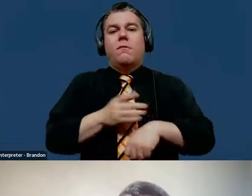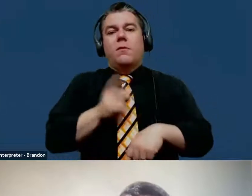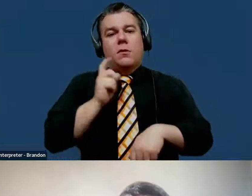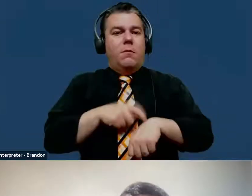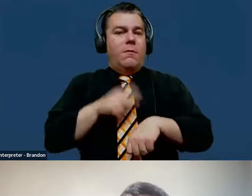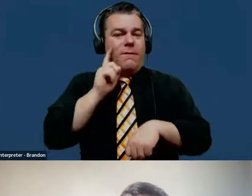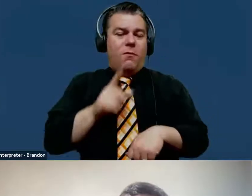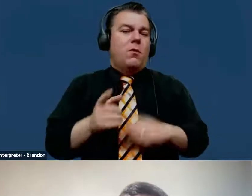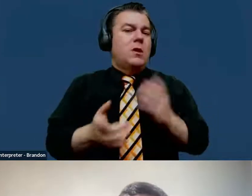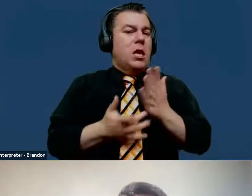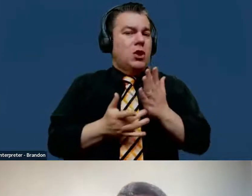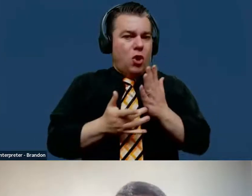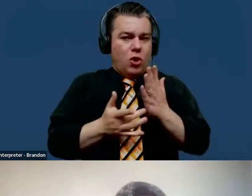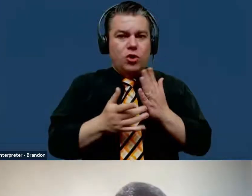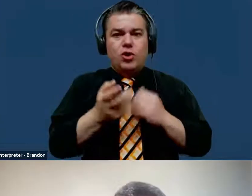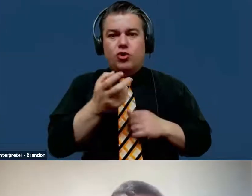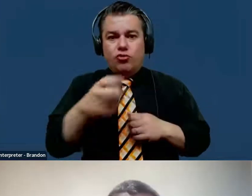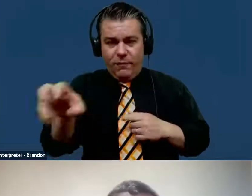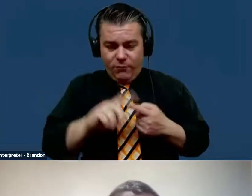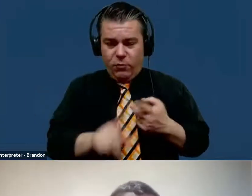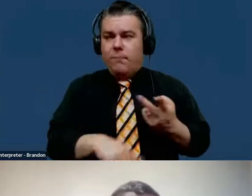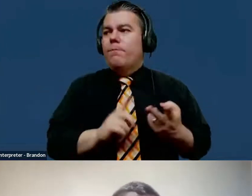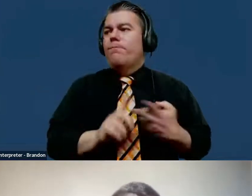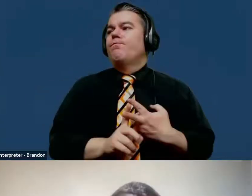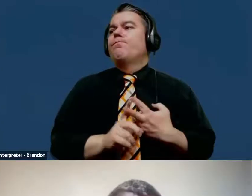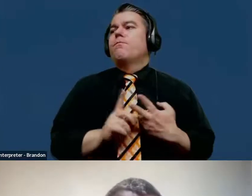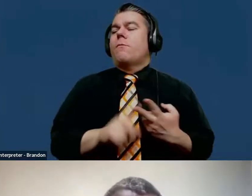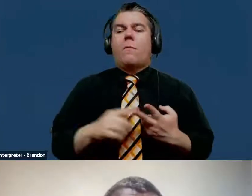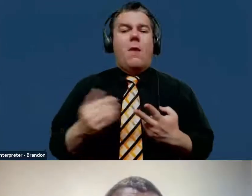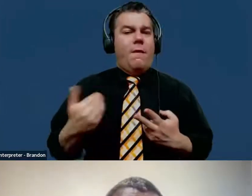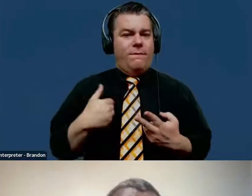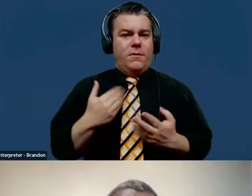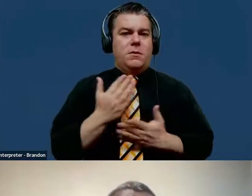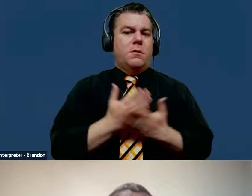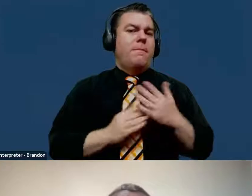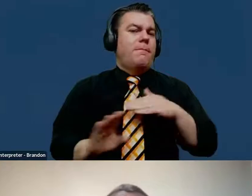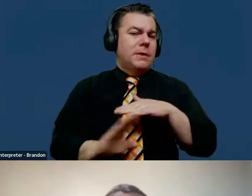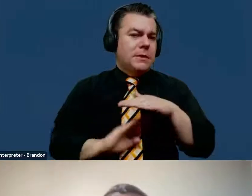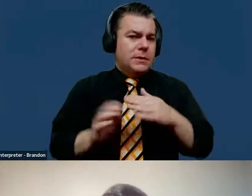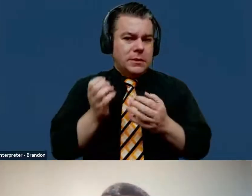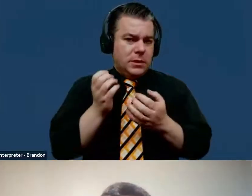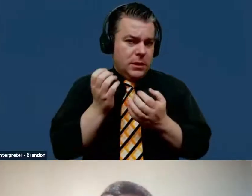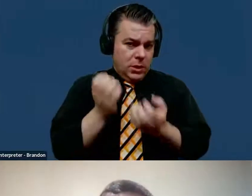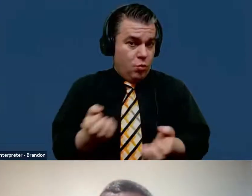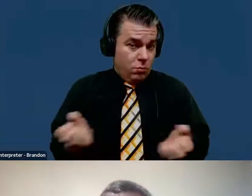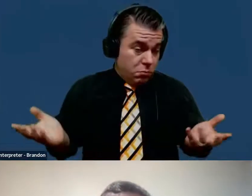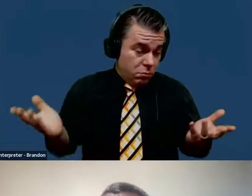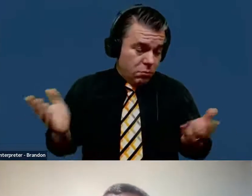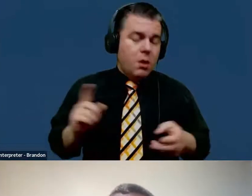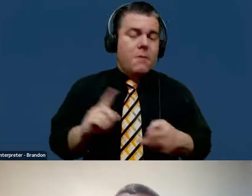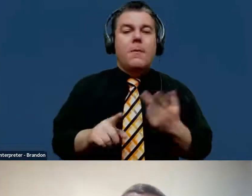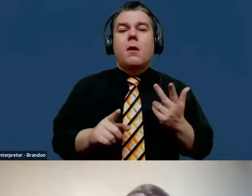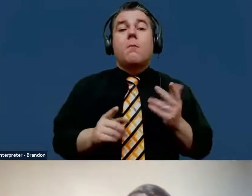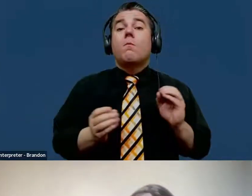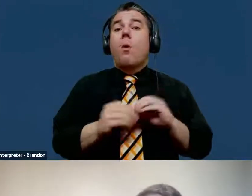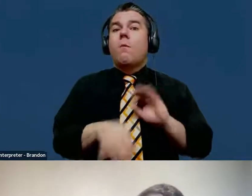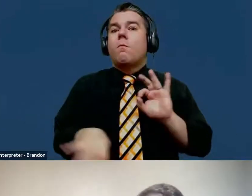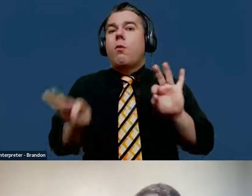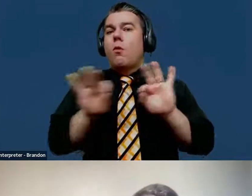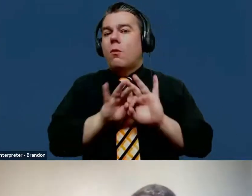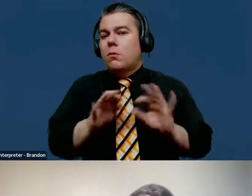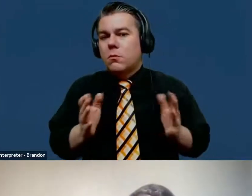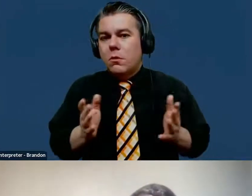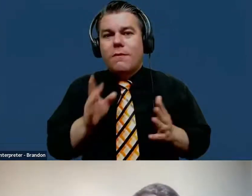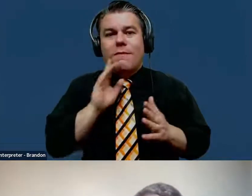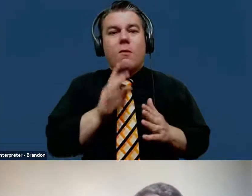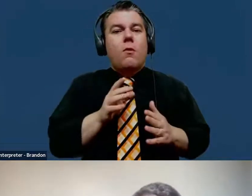transfer, in terms of having some basic equipment, but more importantly, in terms of